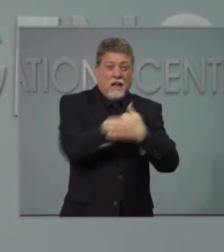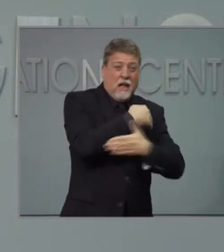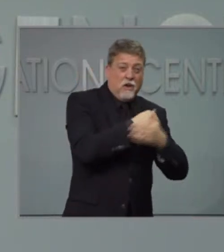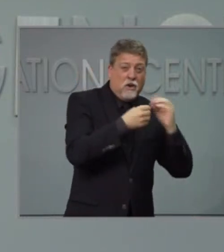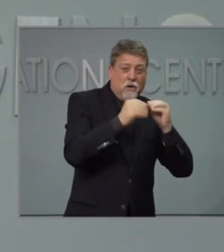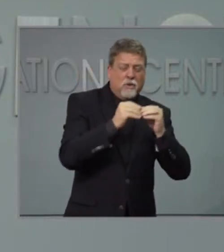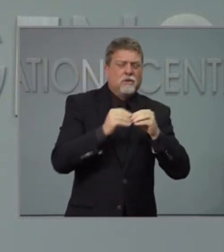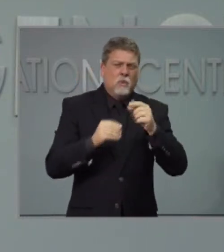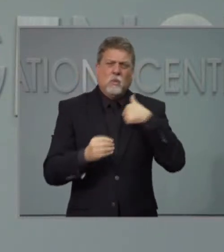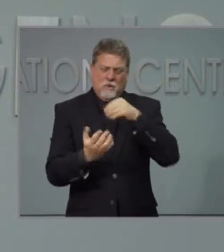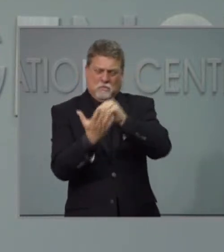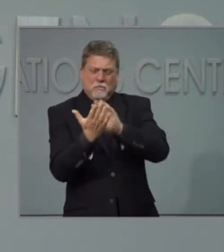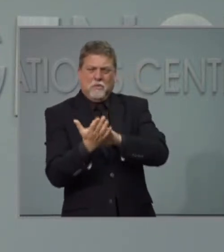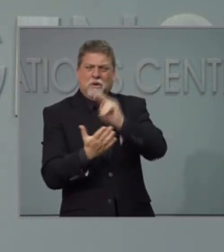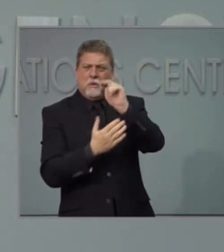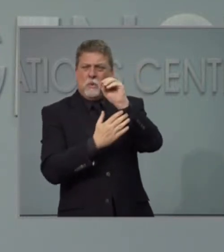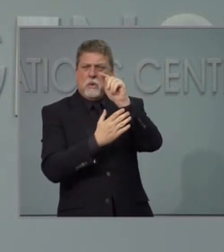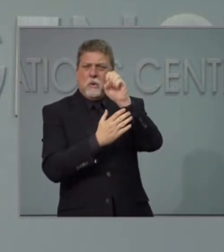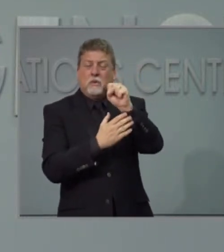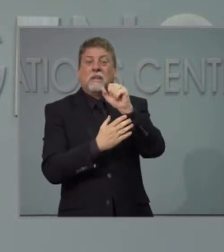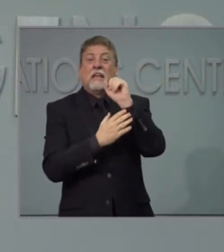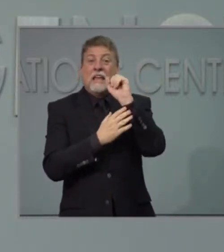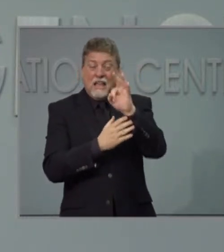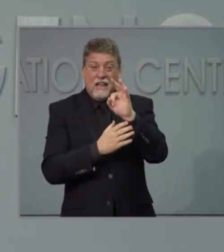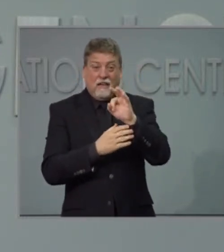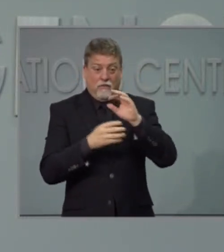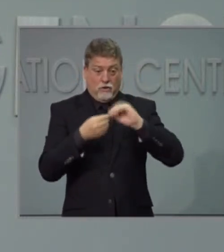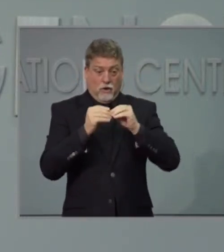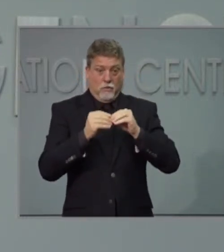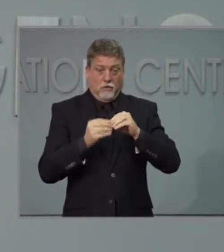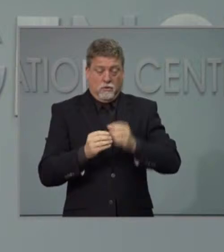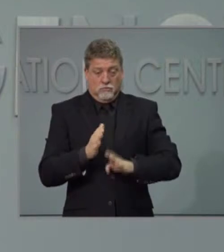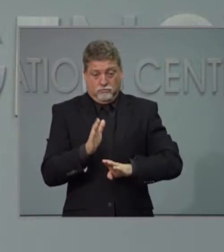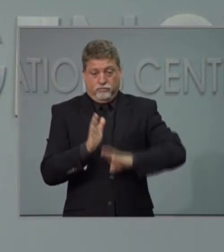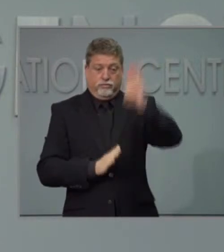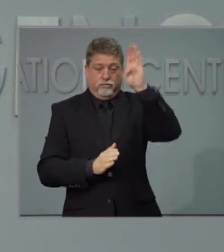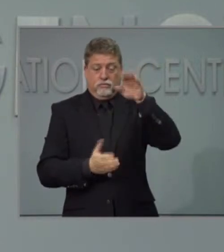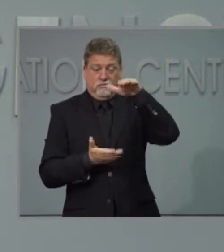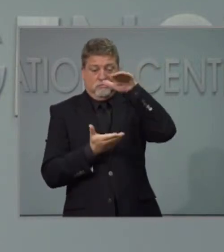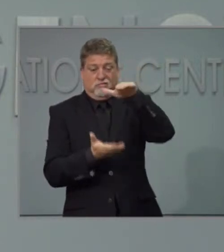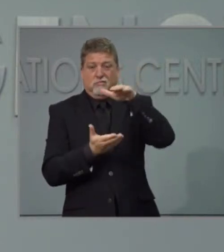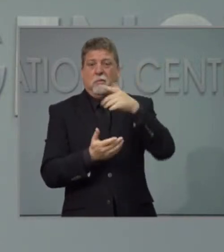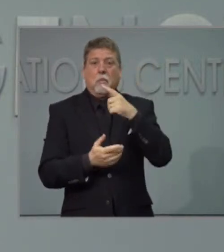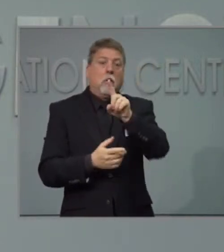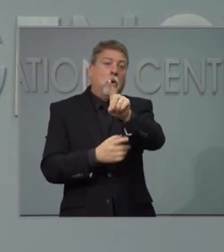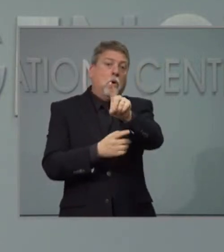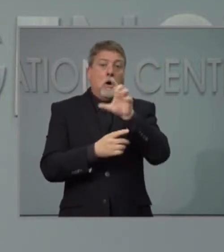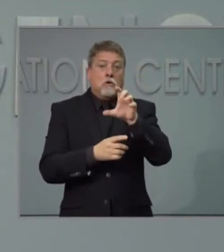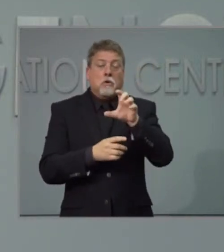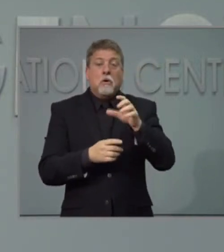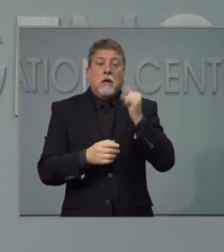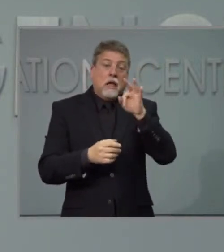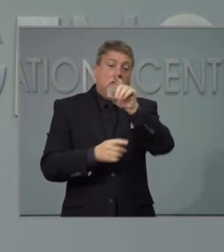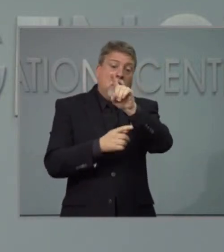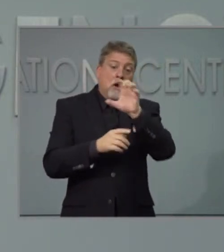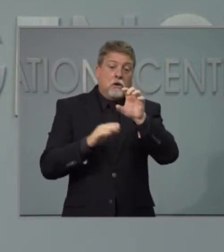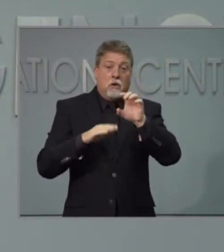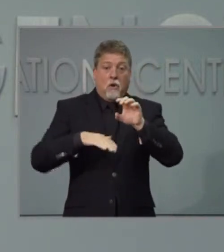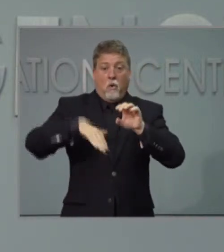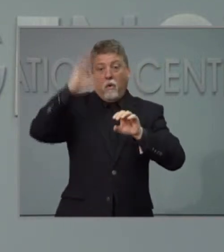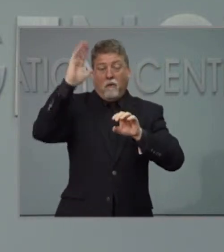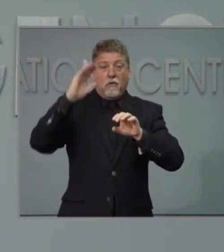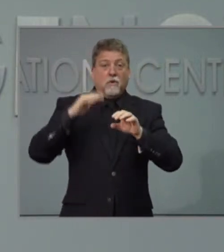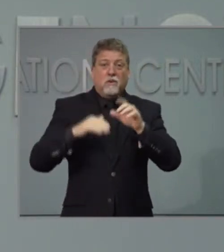if a county has more than 25% of their cases from a congregate living setting, we say that there may be different kinds